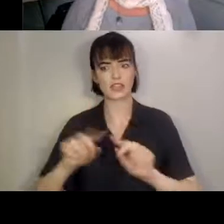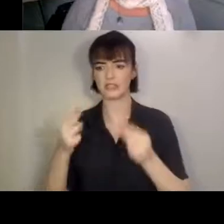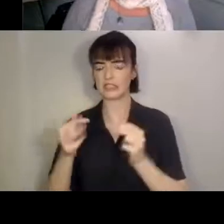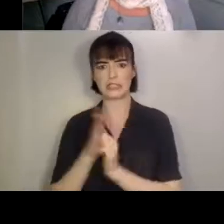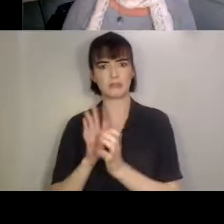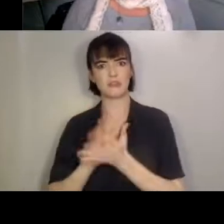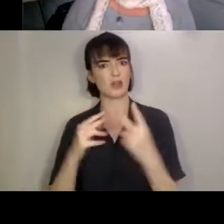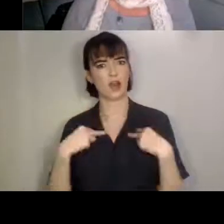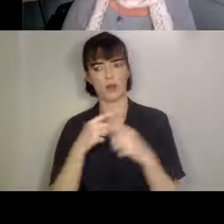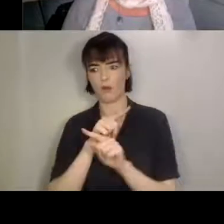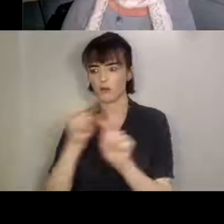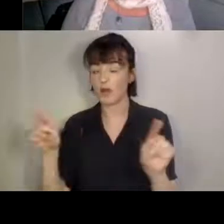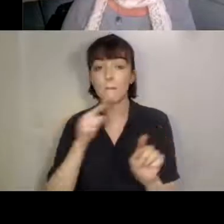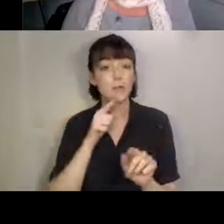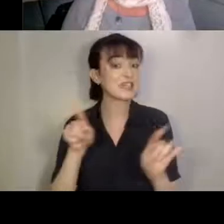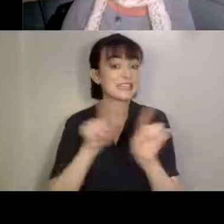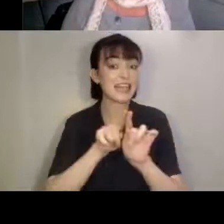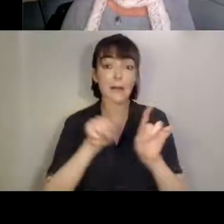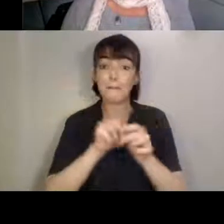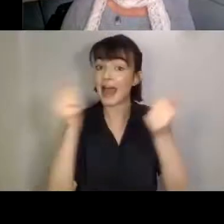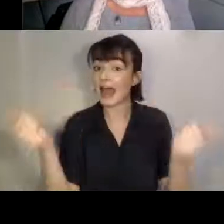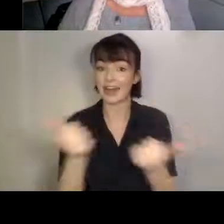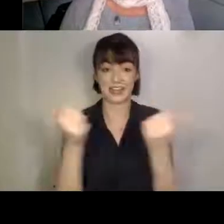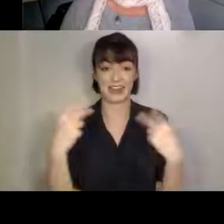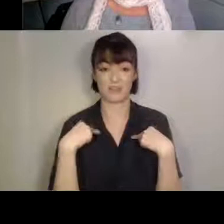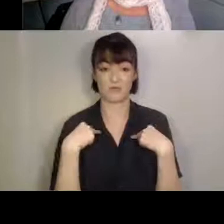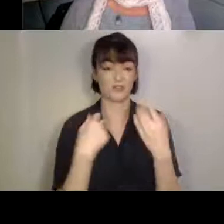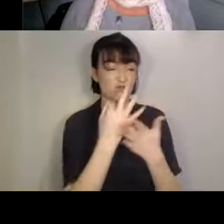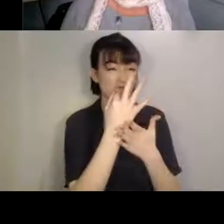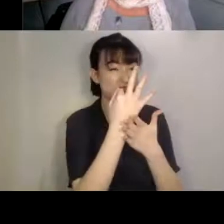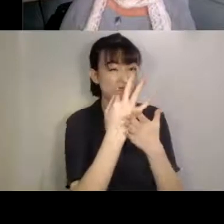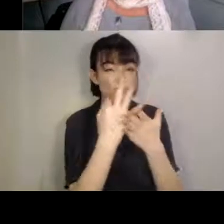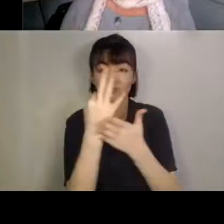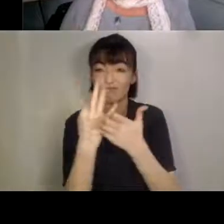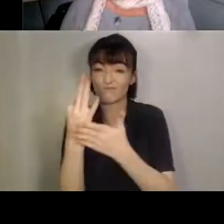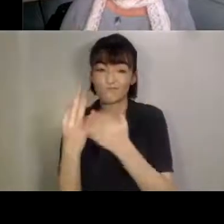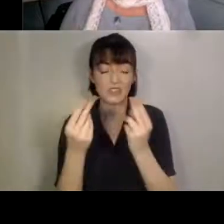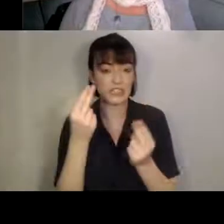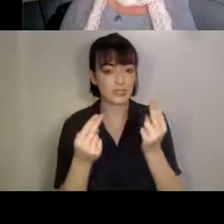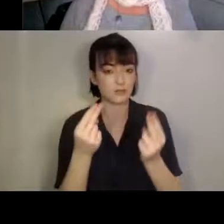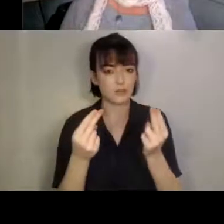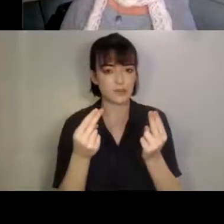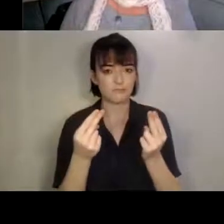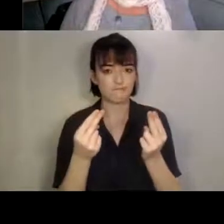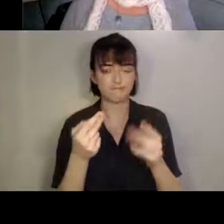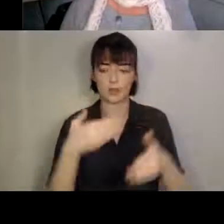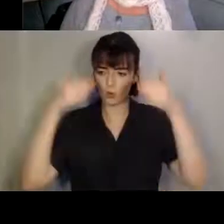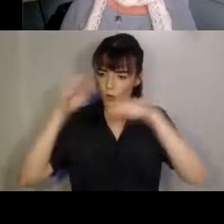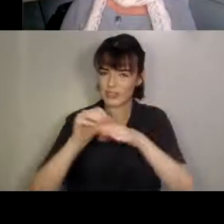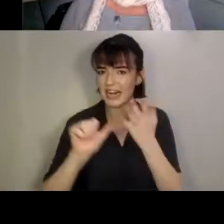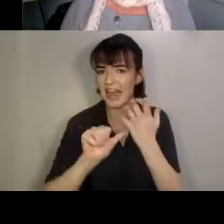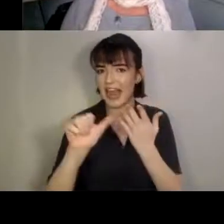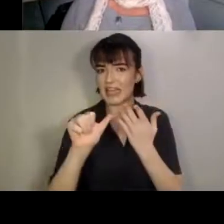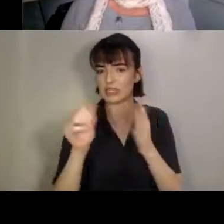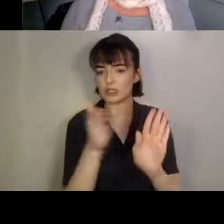any one language, there are relatively few. And if you then look at the age ranges, we can see that there are